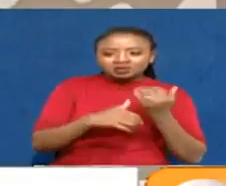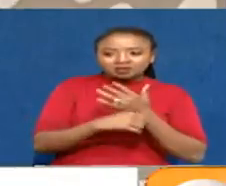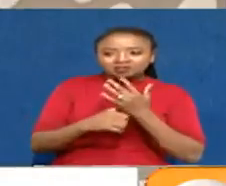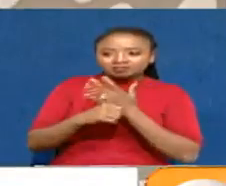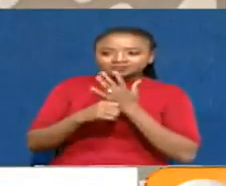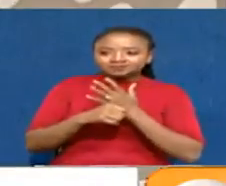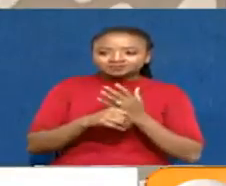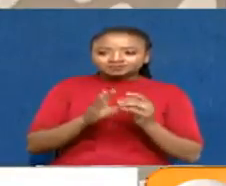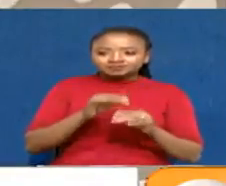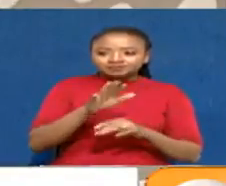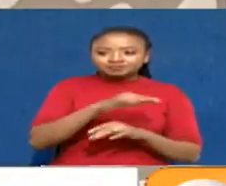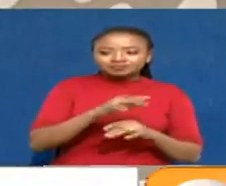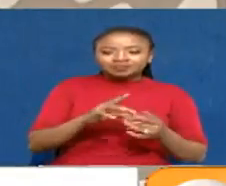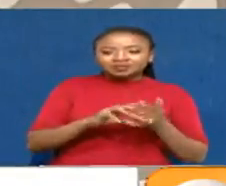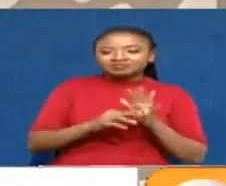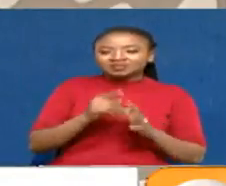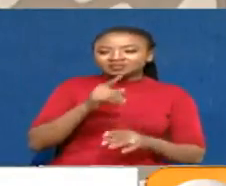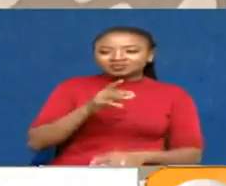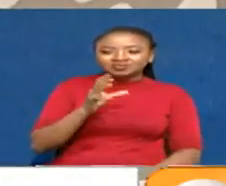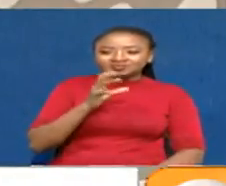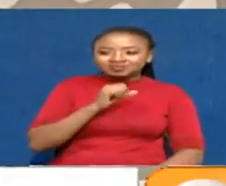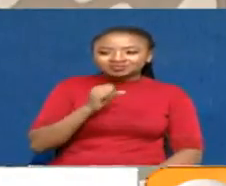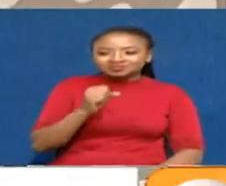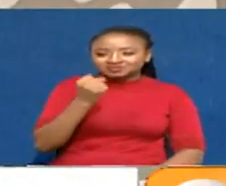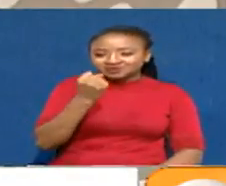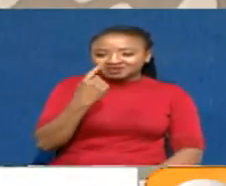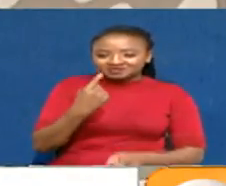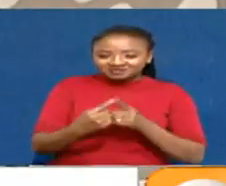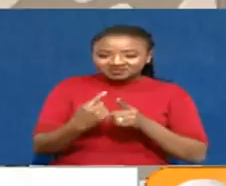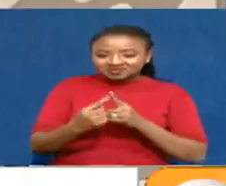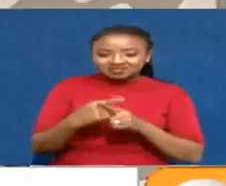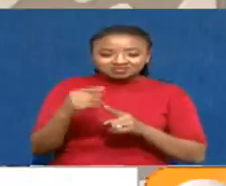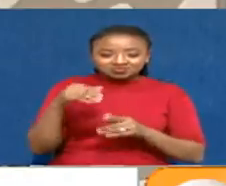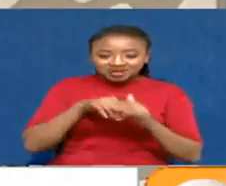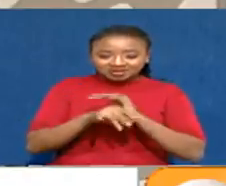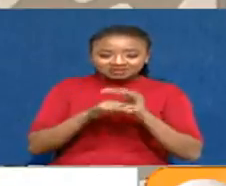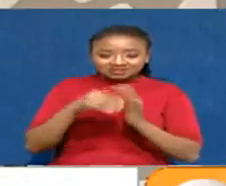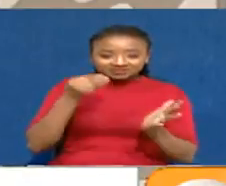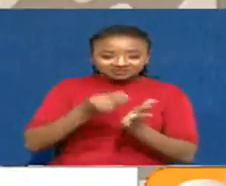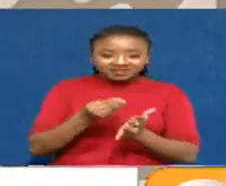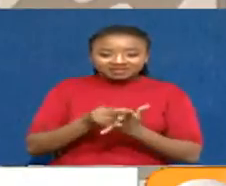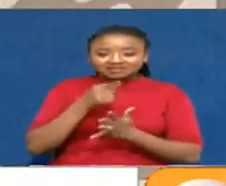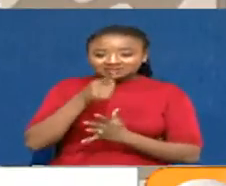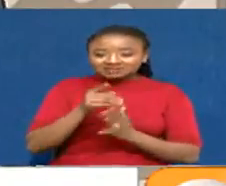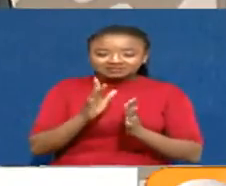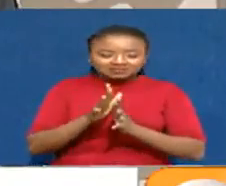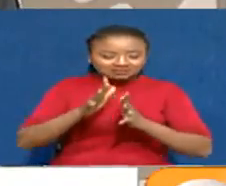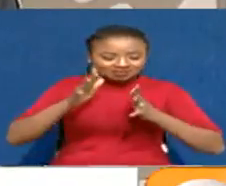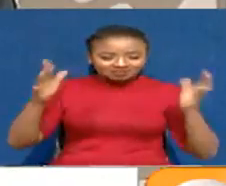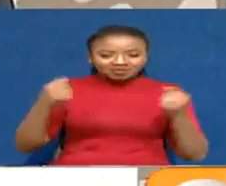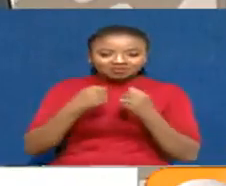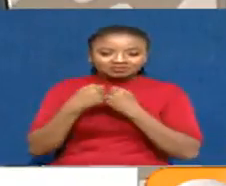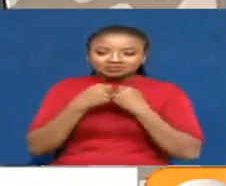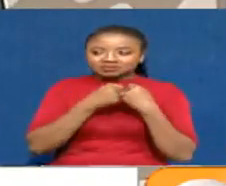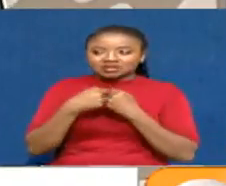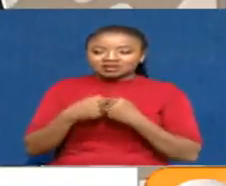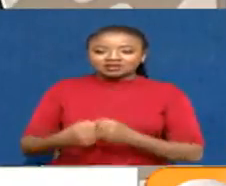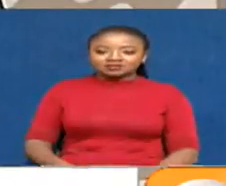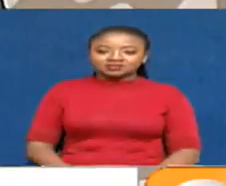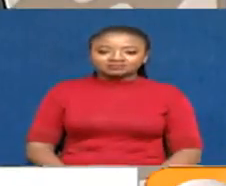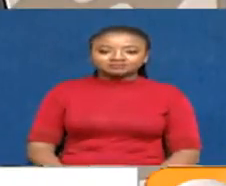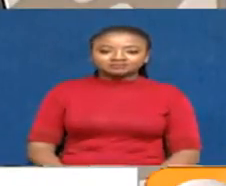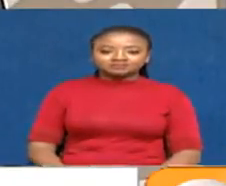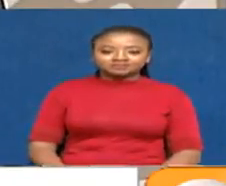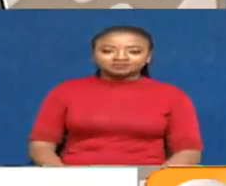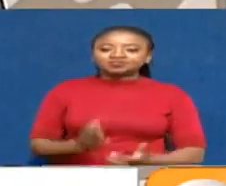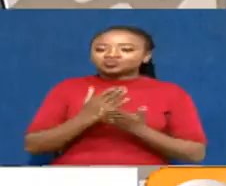and making you not be able to access finances sometimes is a big challenge. Okay.